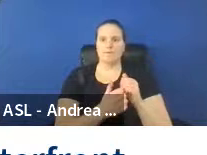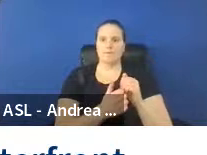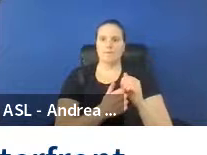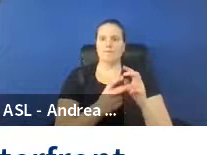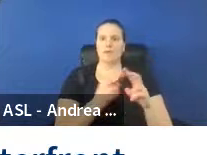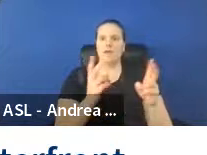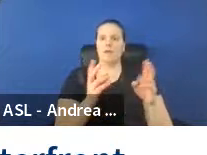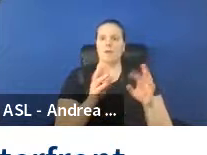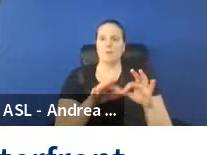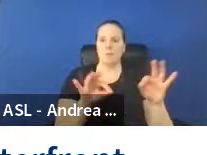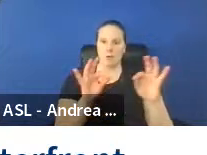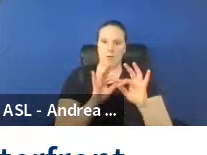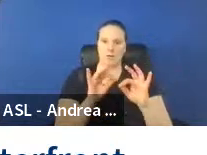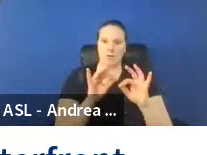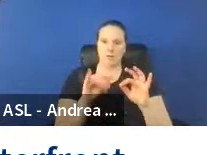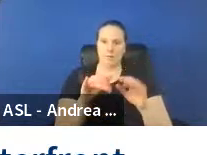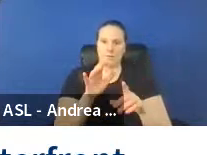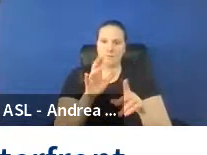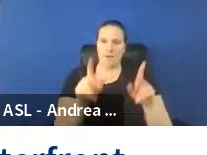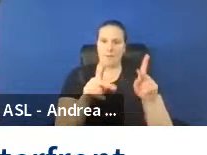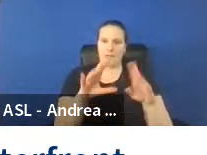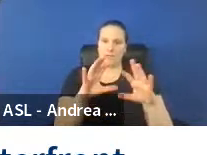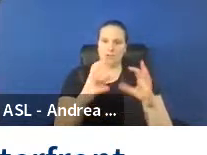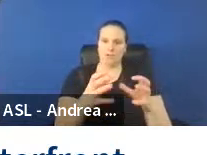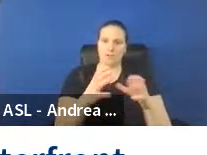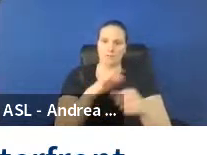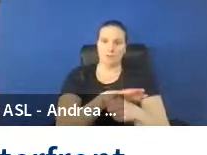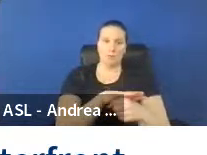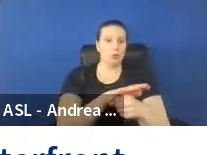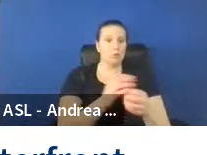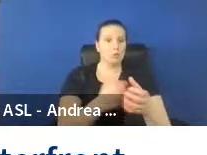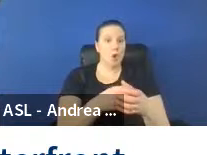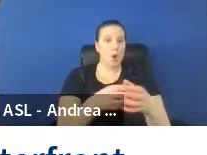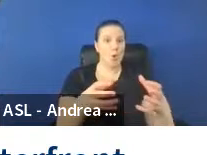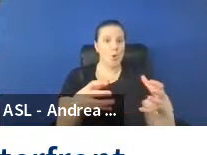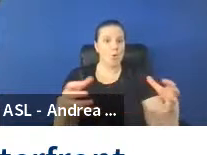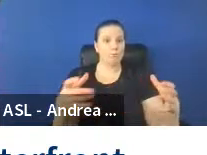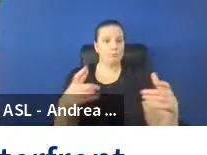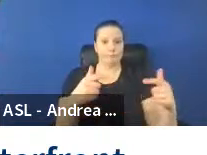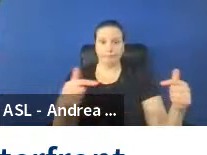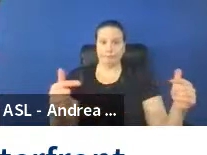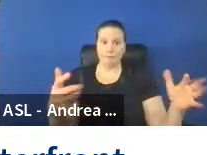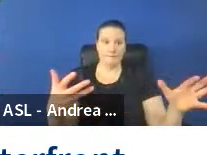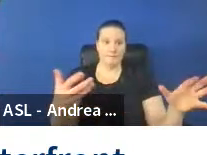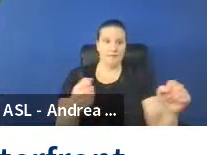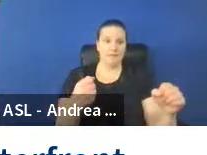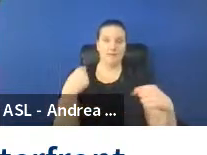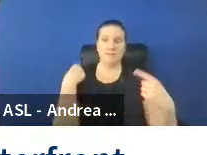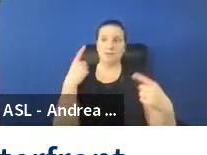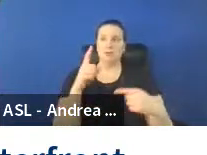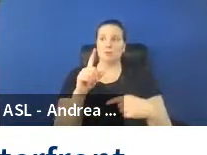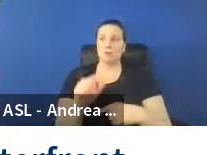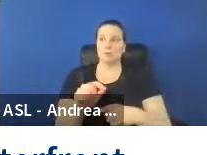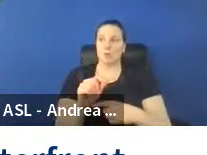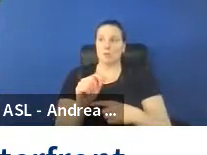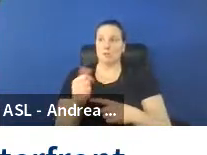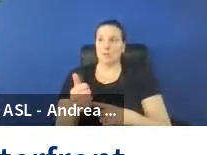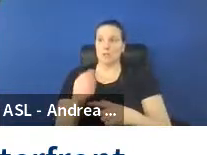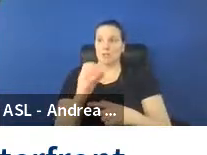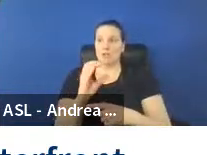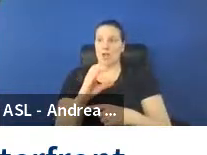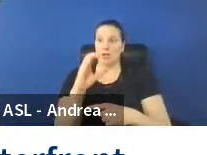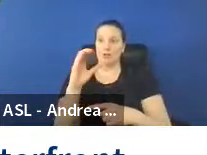the population of the region is growing and has grown and diversified quite quickly. So since 2010, Clark